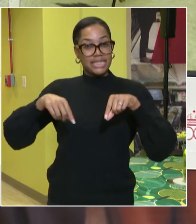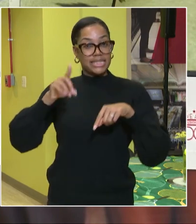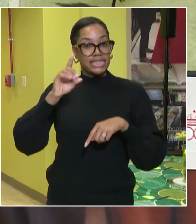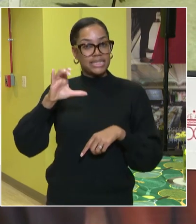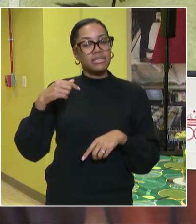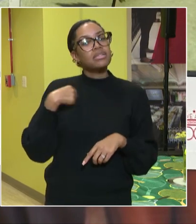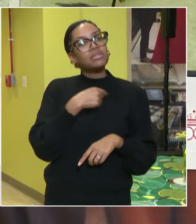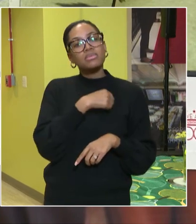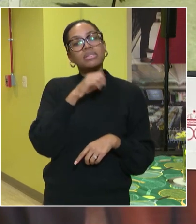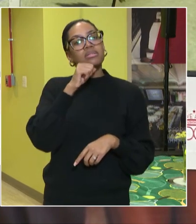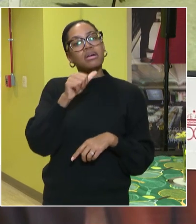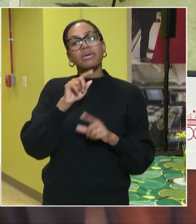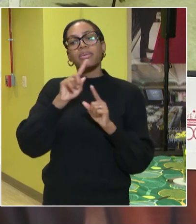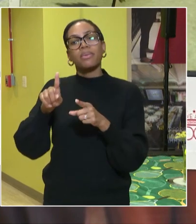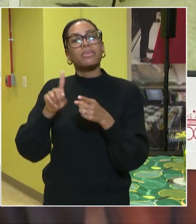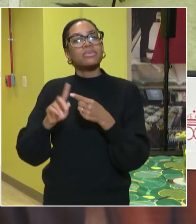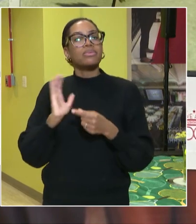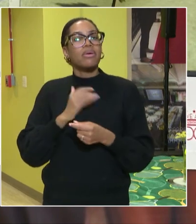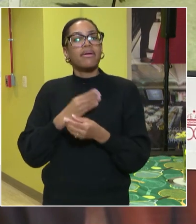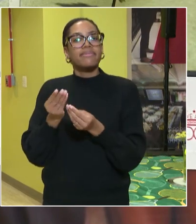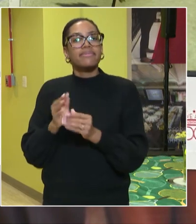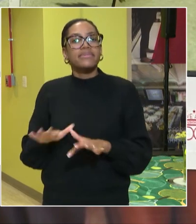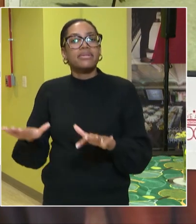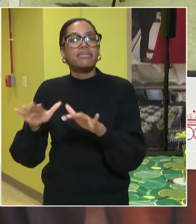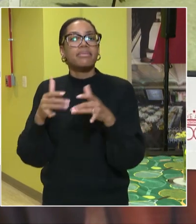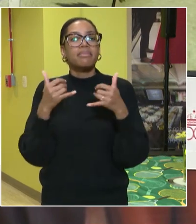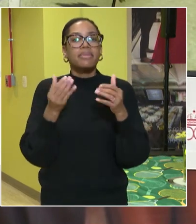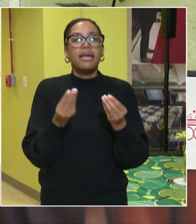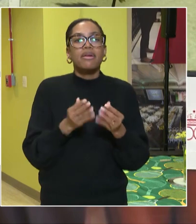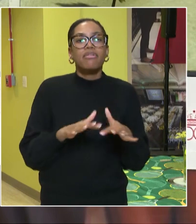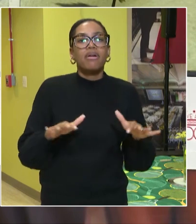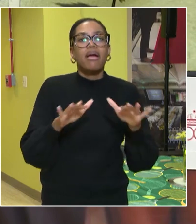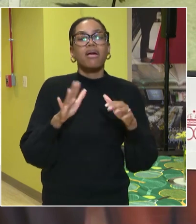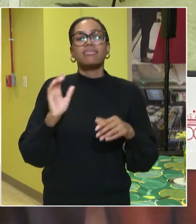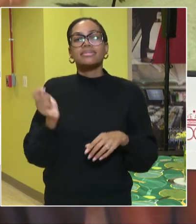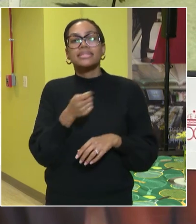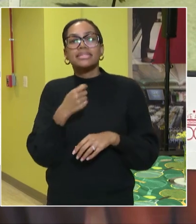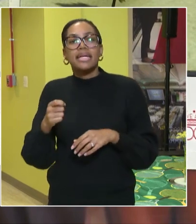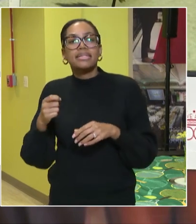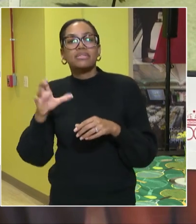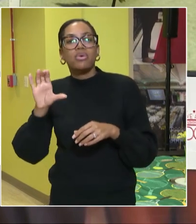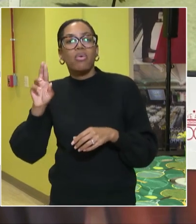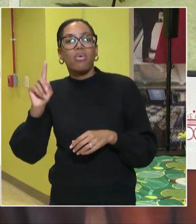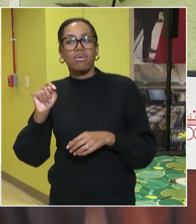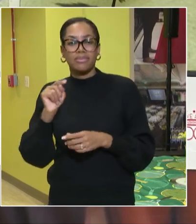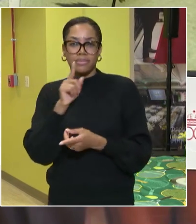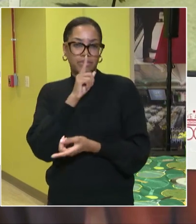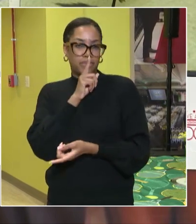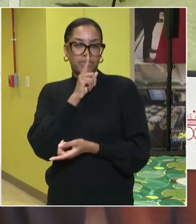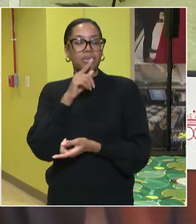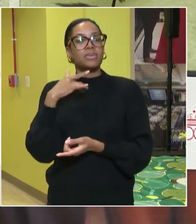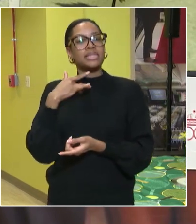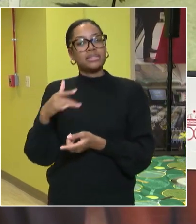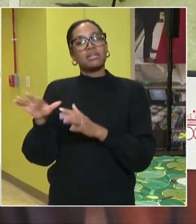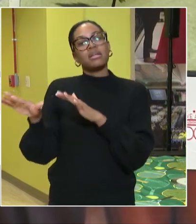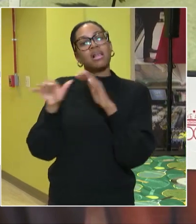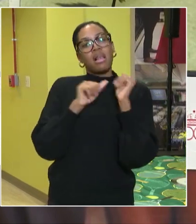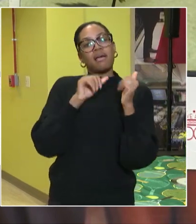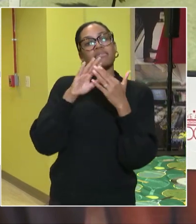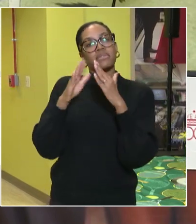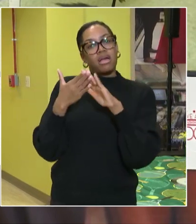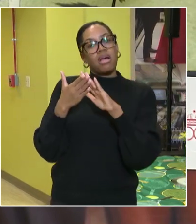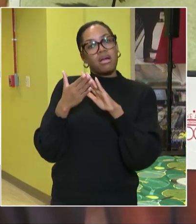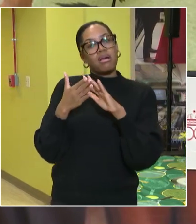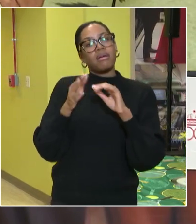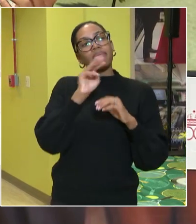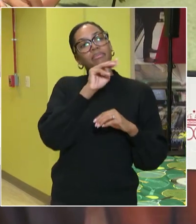our fields and playgrounds and tennis courts. We went out of town. Now, our children are growing up in a city